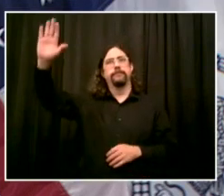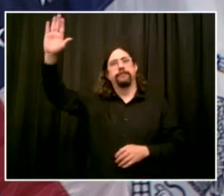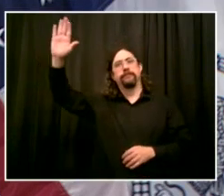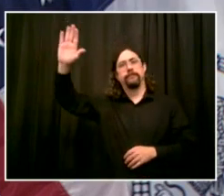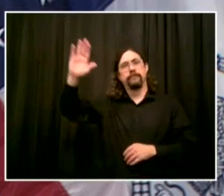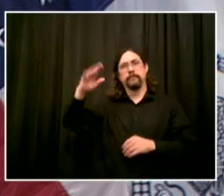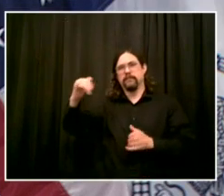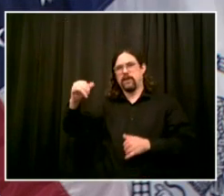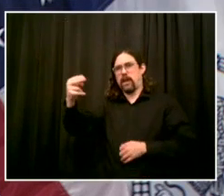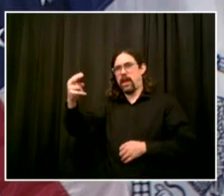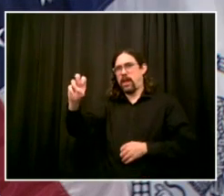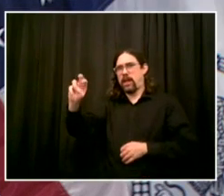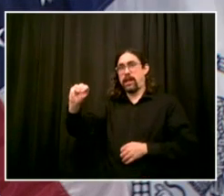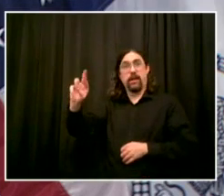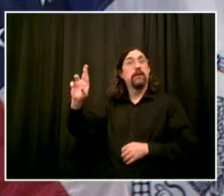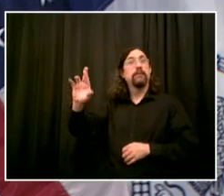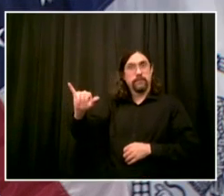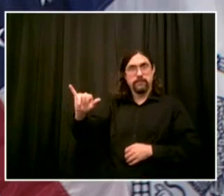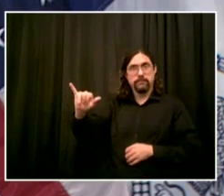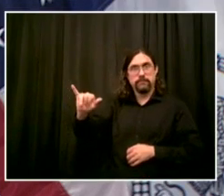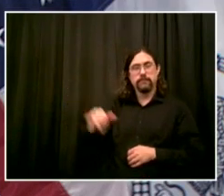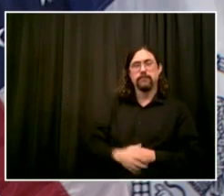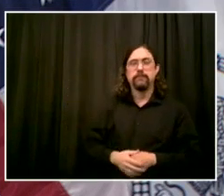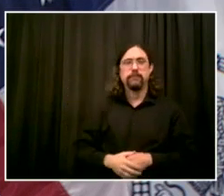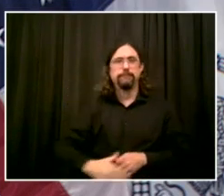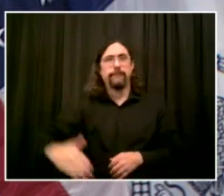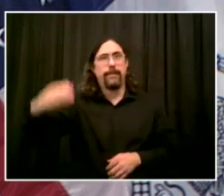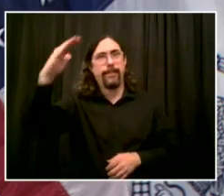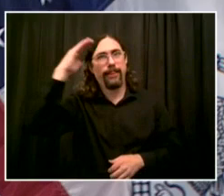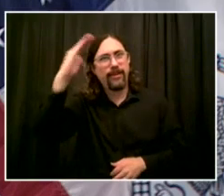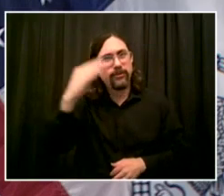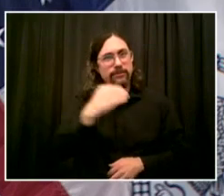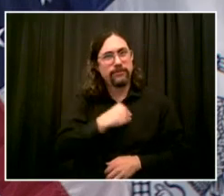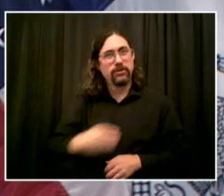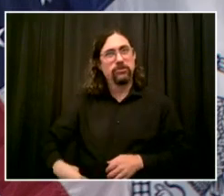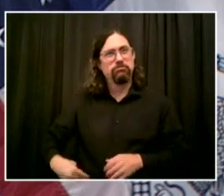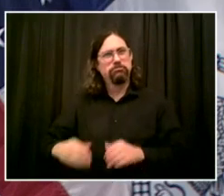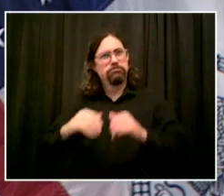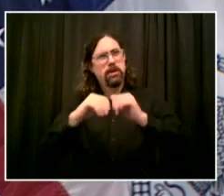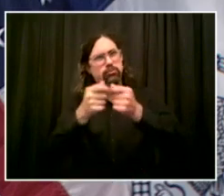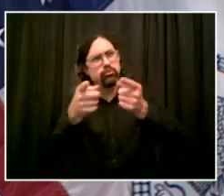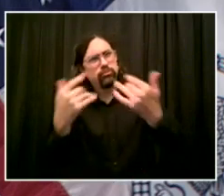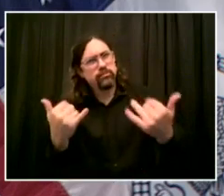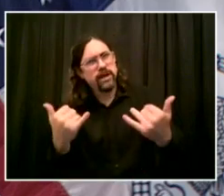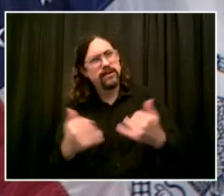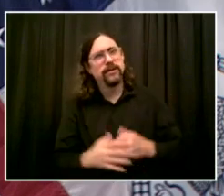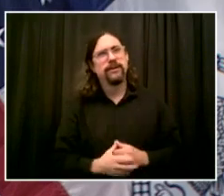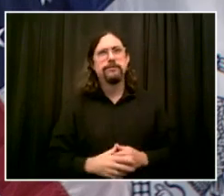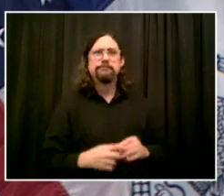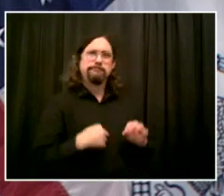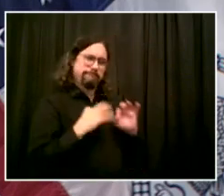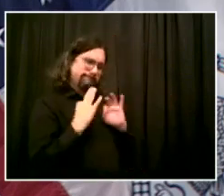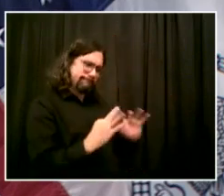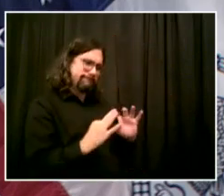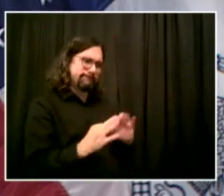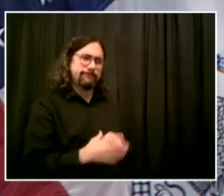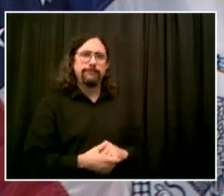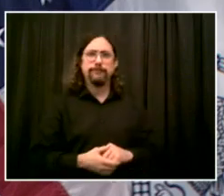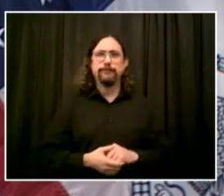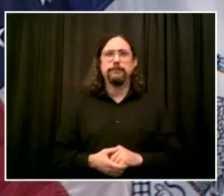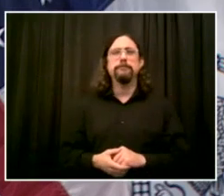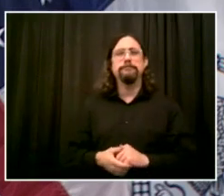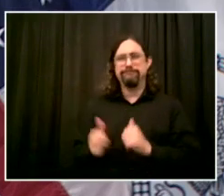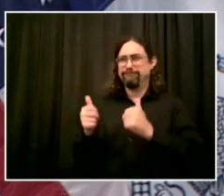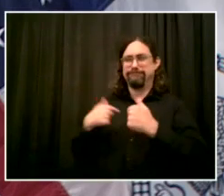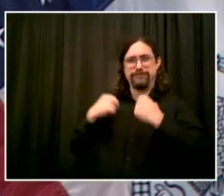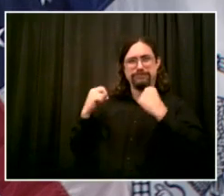Hello, Mr. Mayor. How are you today? Good, Henry. How you doing? Okay. I wanted to ask you